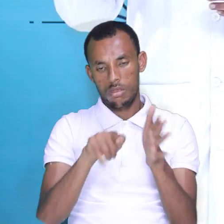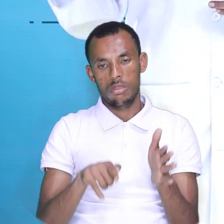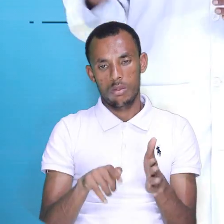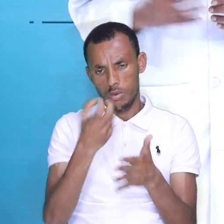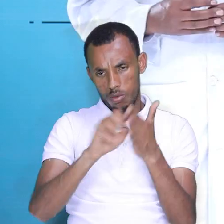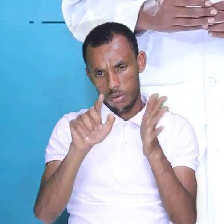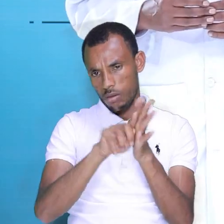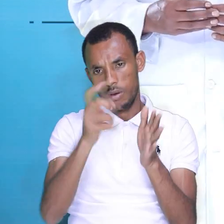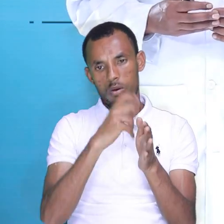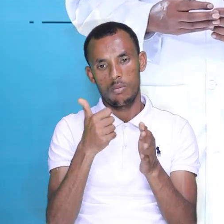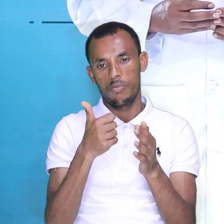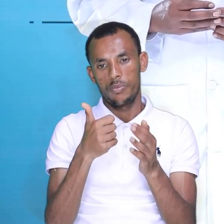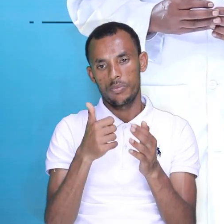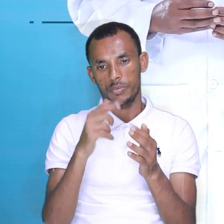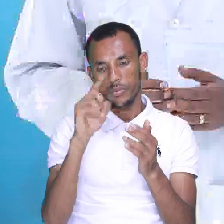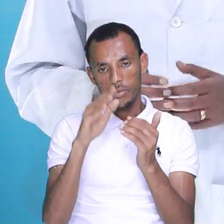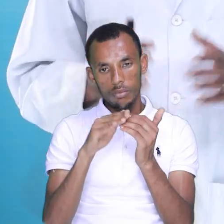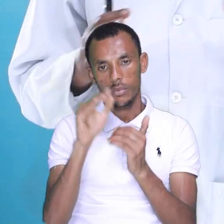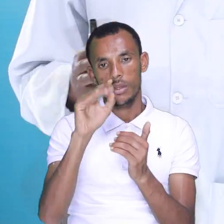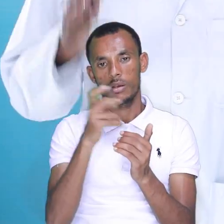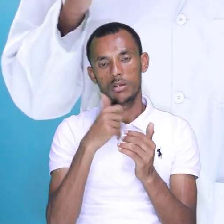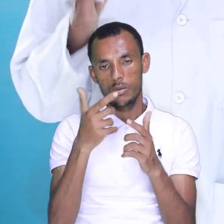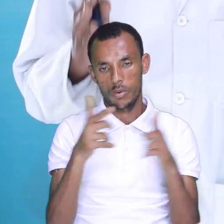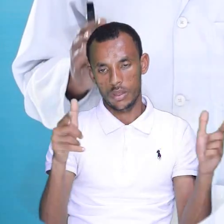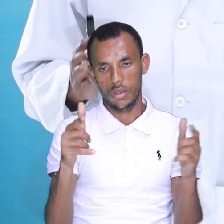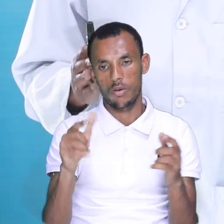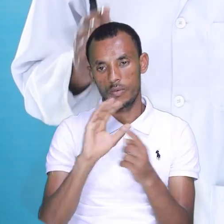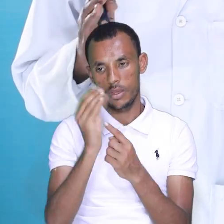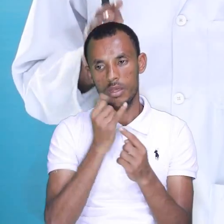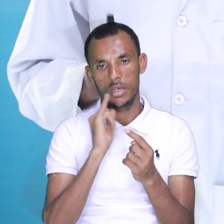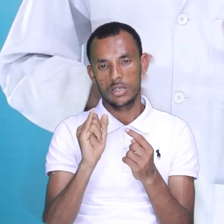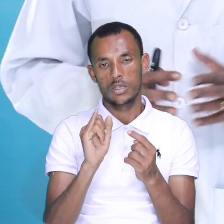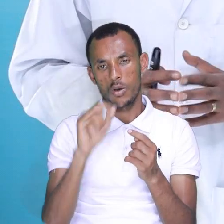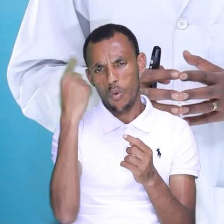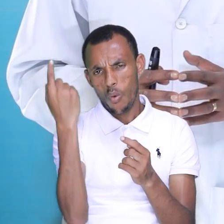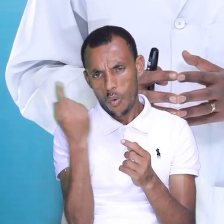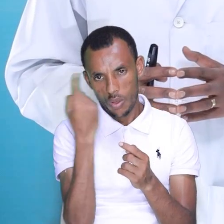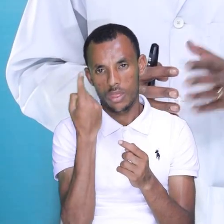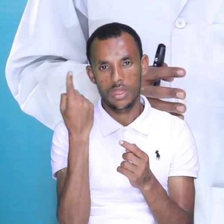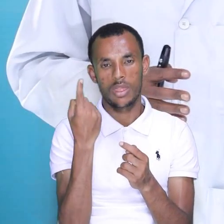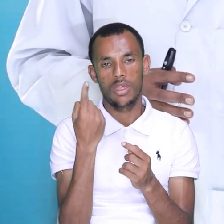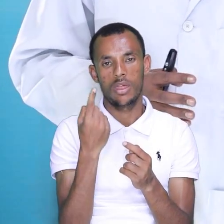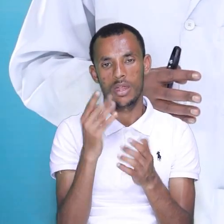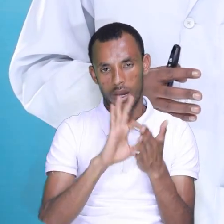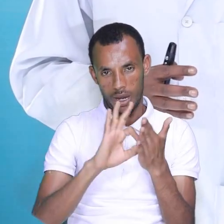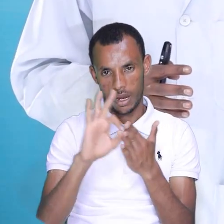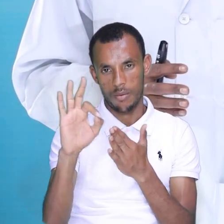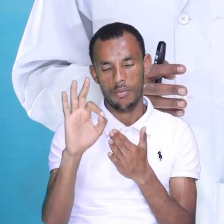a result greater than 1. The probability of an event is always a